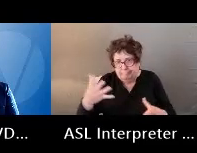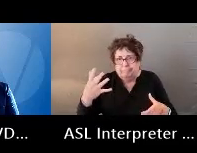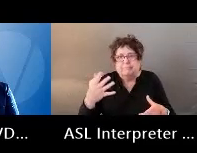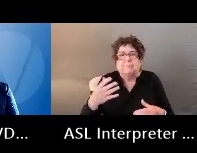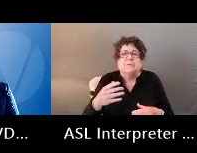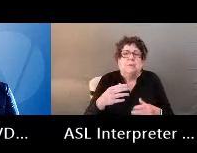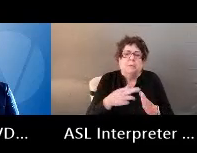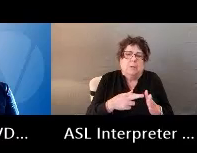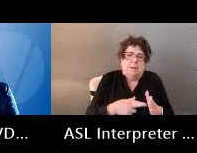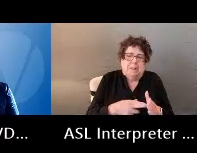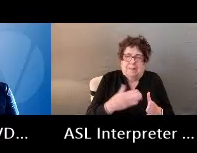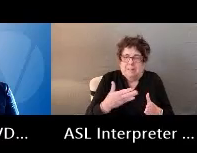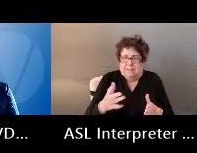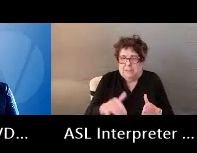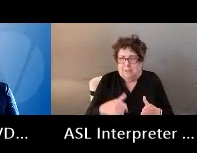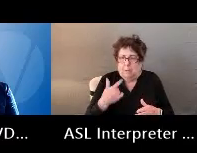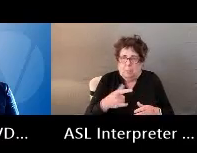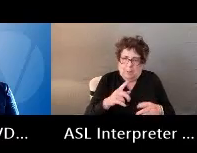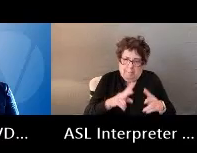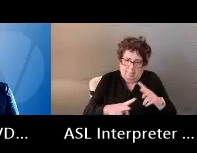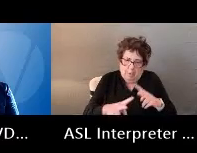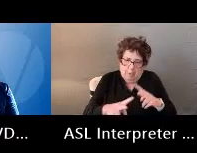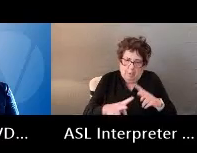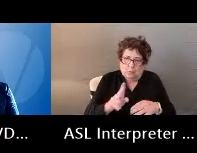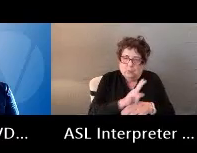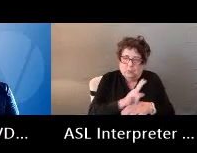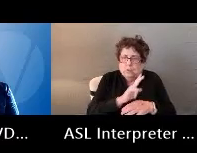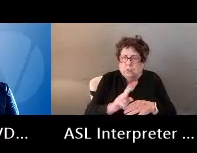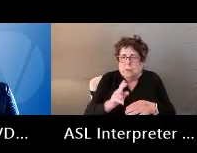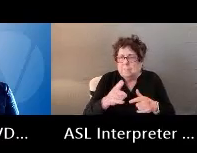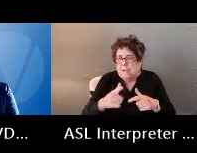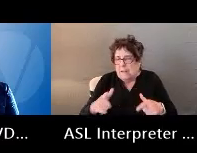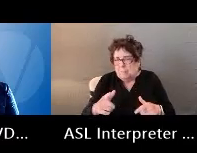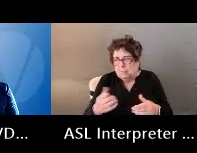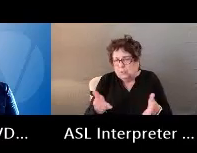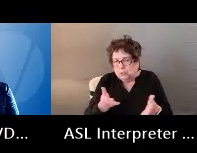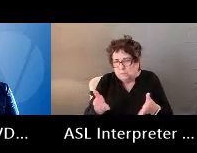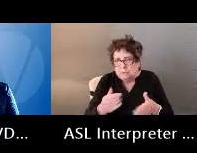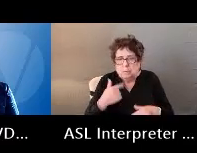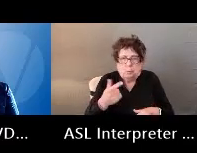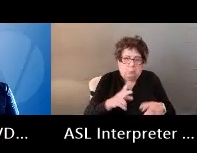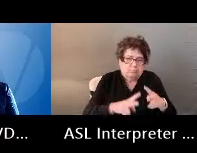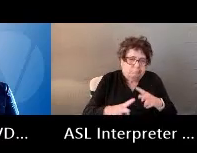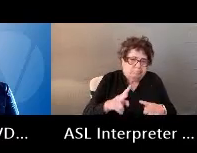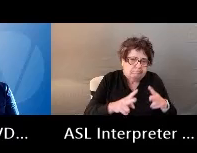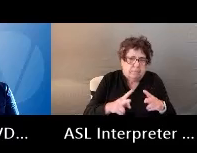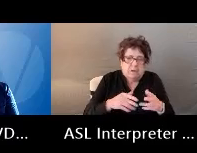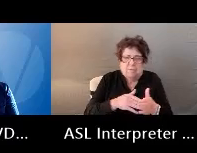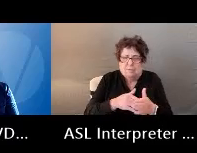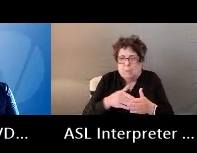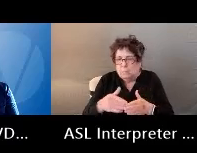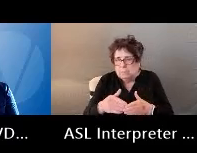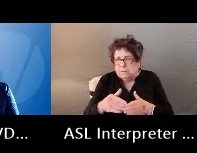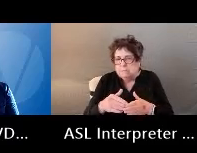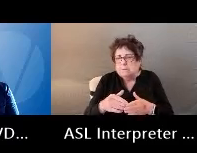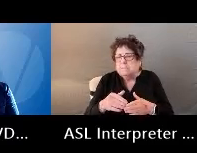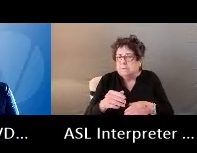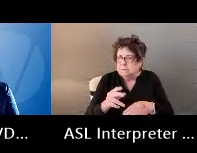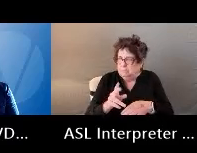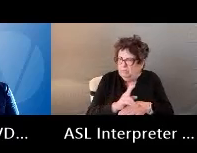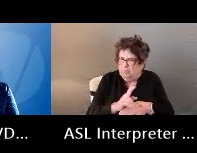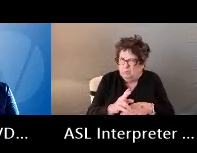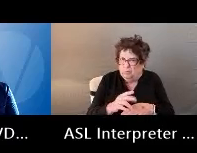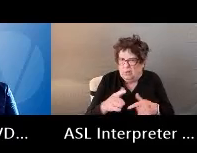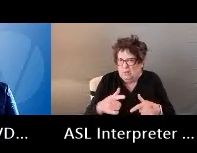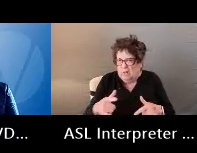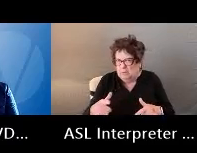language services. We monitor the frequency used languages. If there's any frequent use language that is needed more